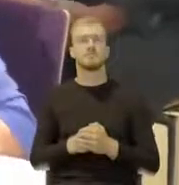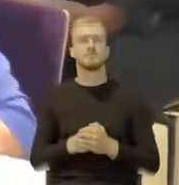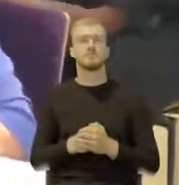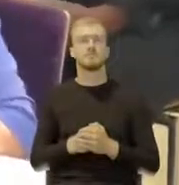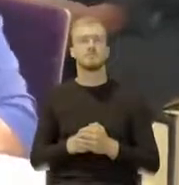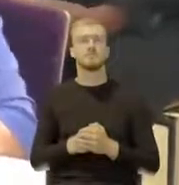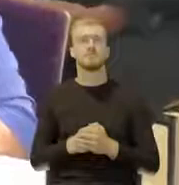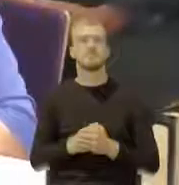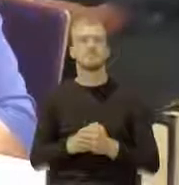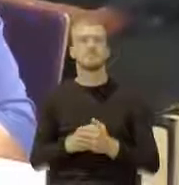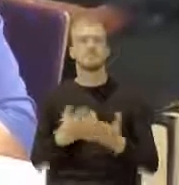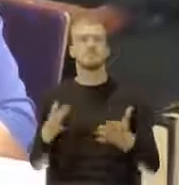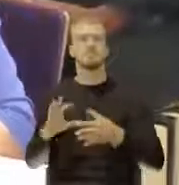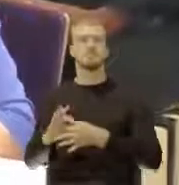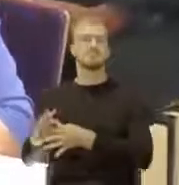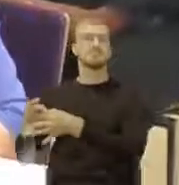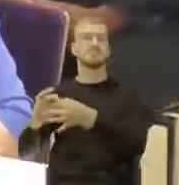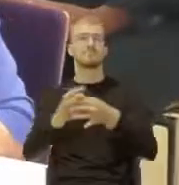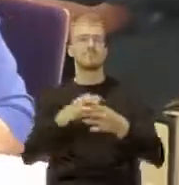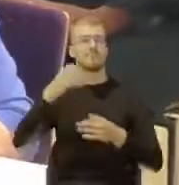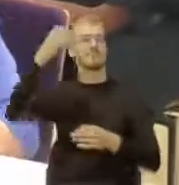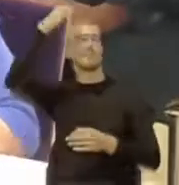bridge in a peace.